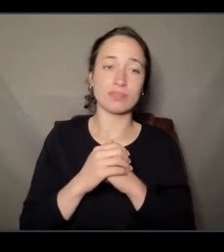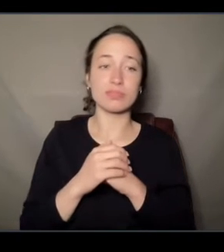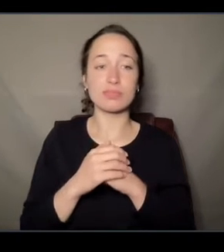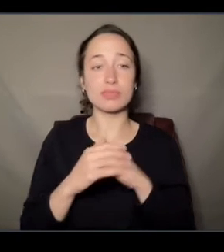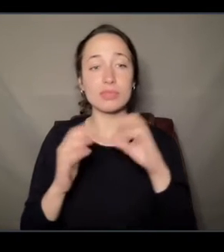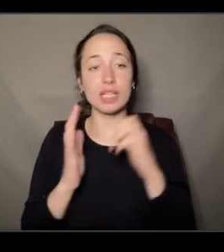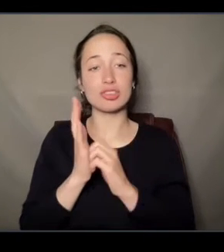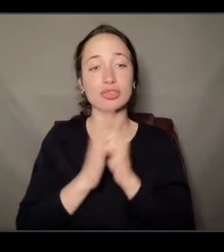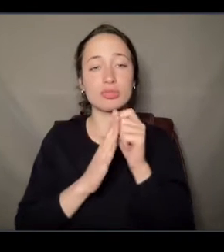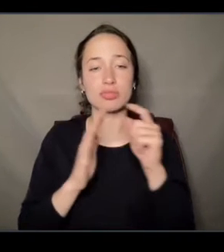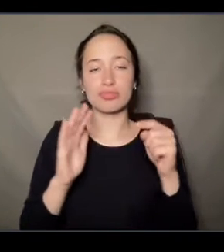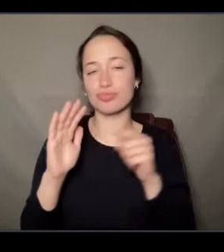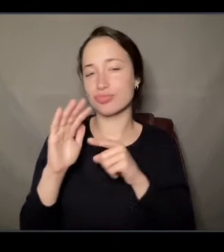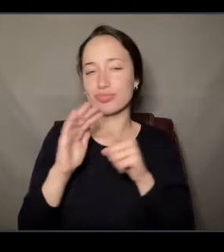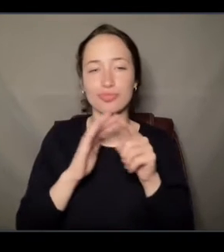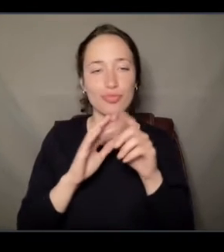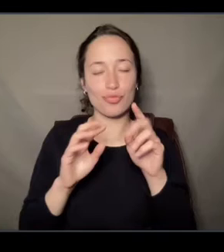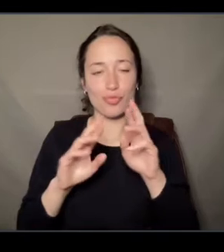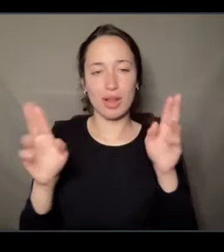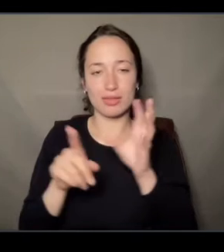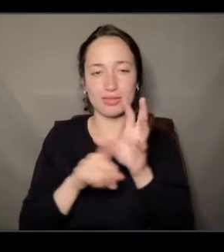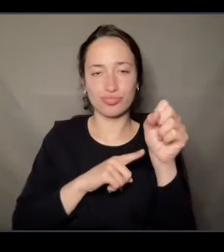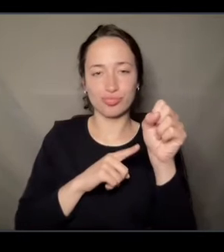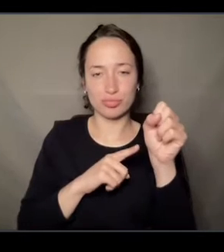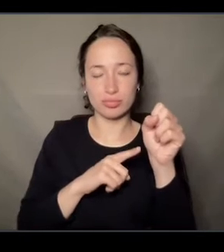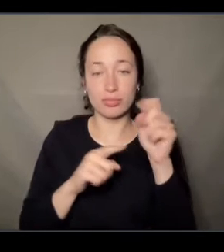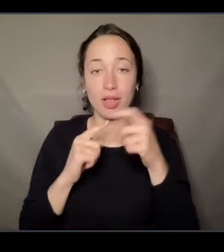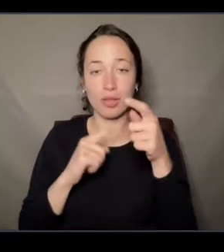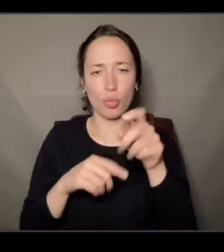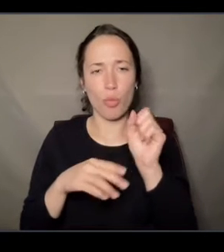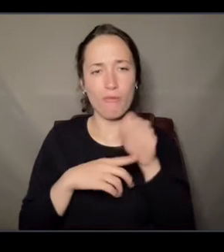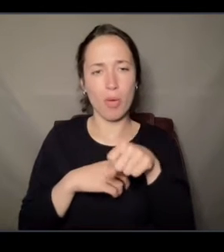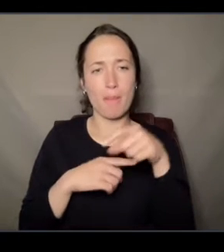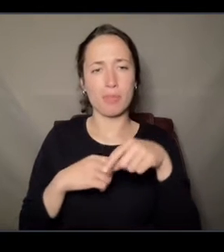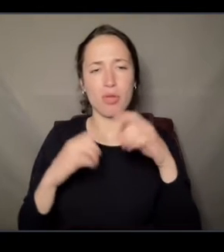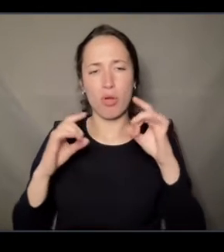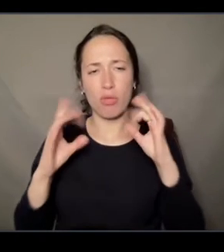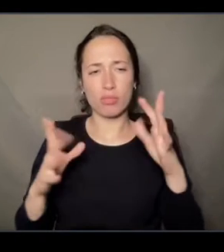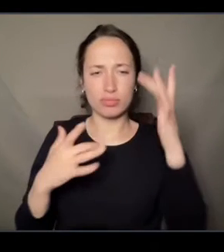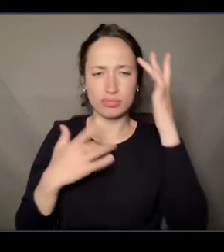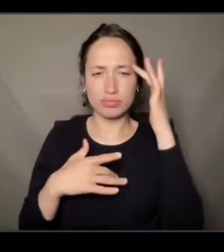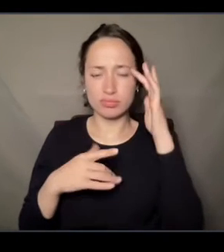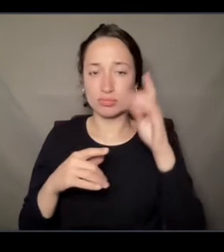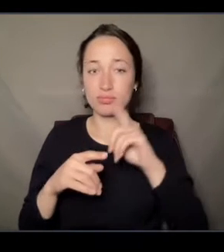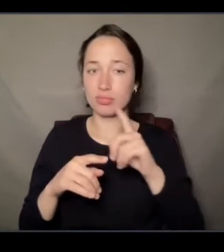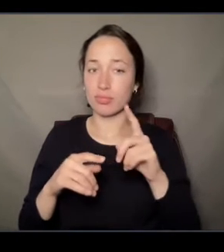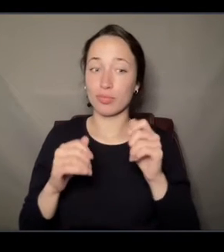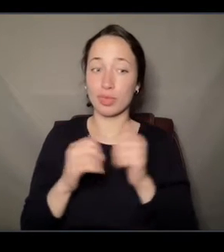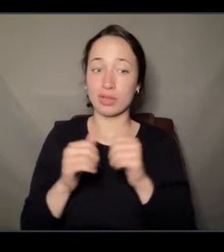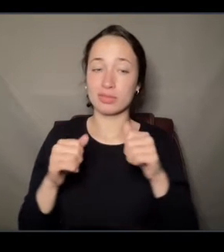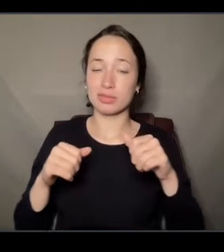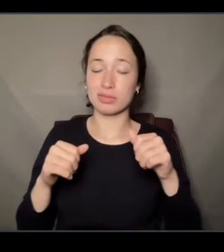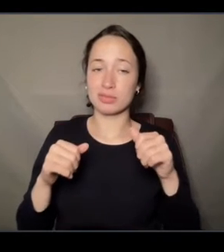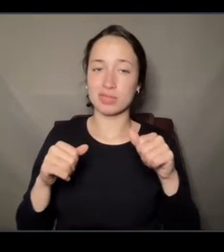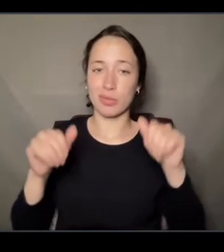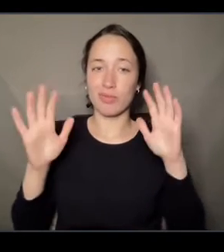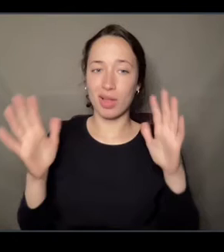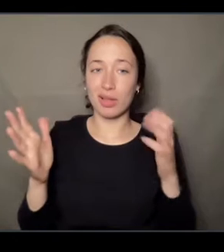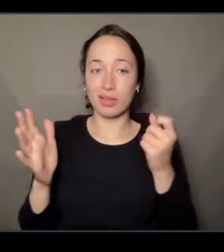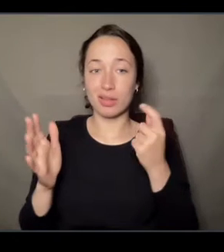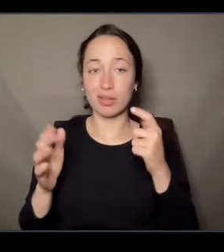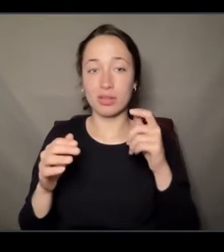lurks in the dark to devour you, and you overcome this dreadful disease not without a big sacrifice.